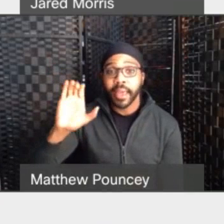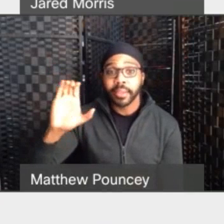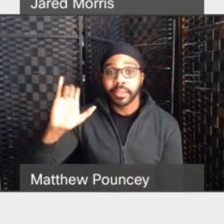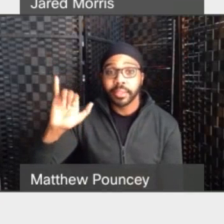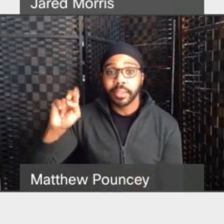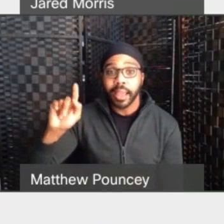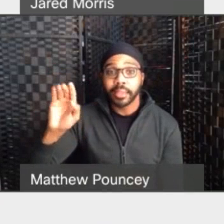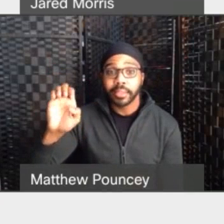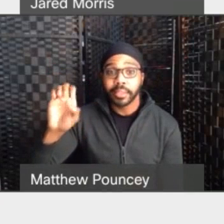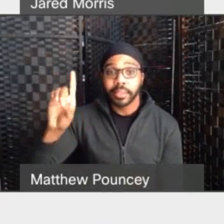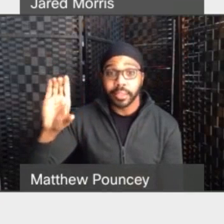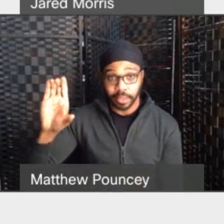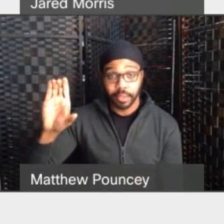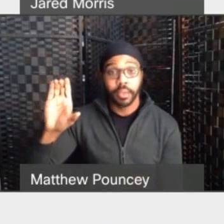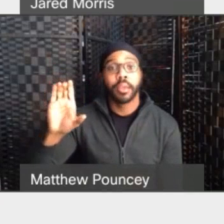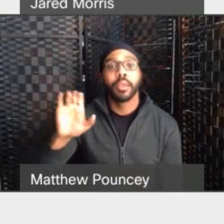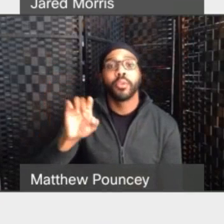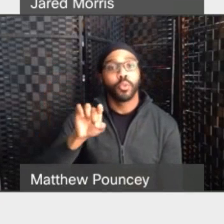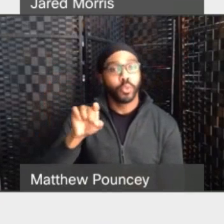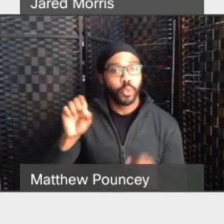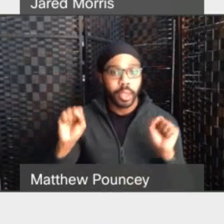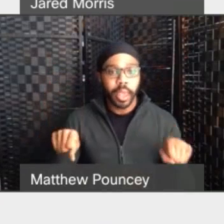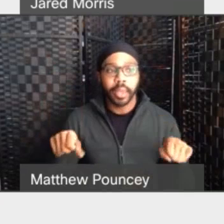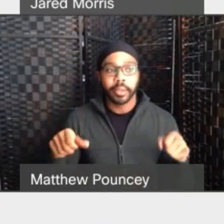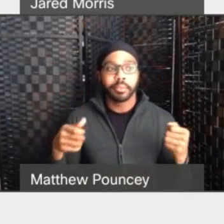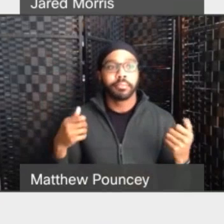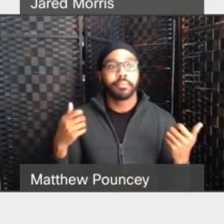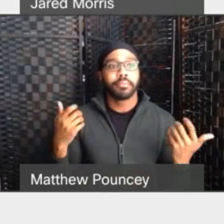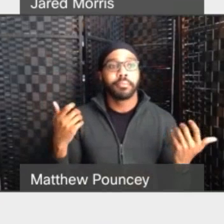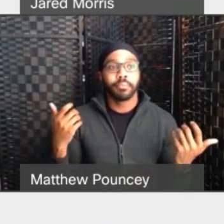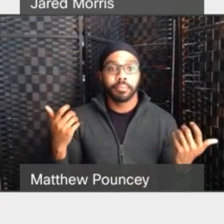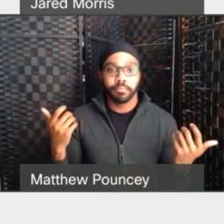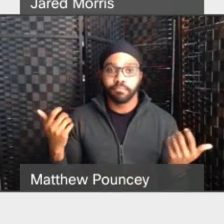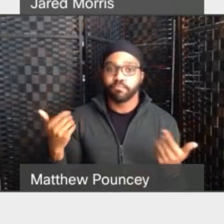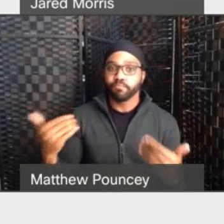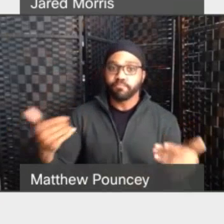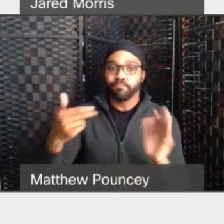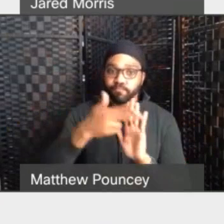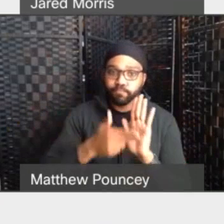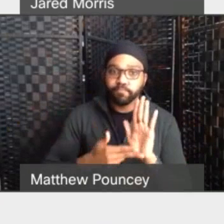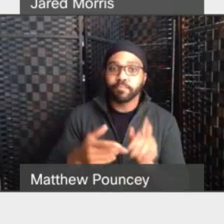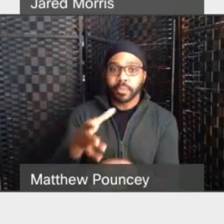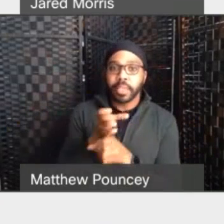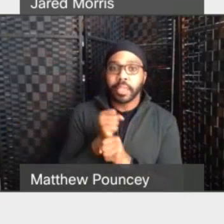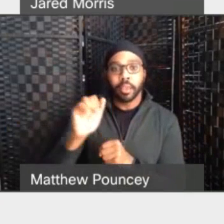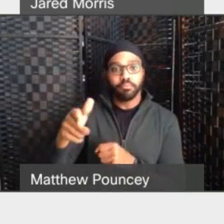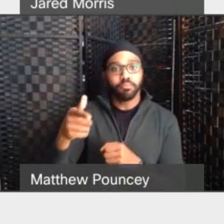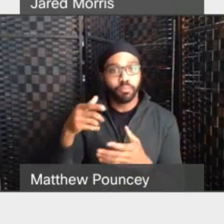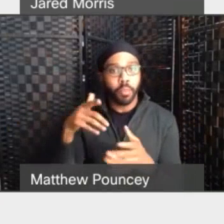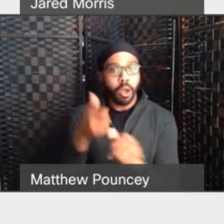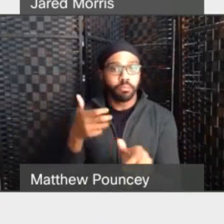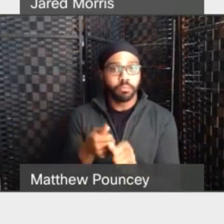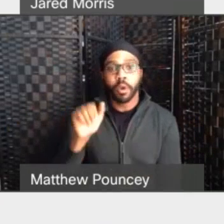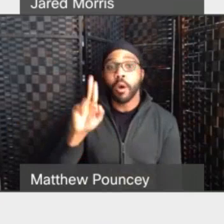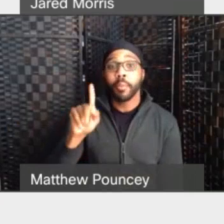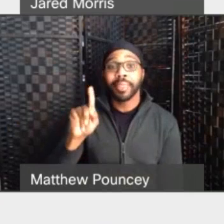coronavirus.dc.gov/vaccinate-DC, you can register to get updates if you can receive